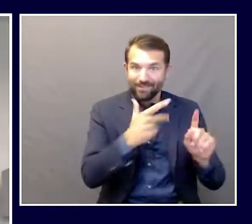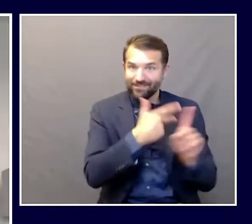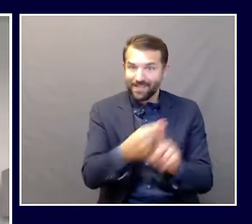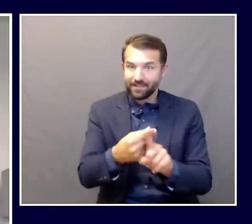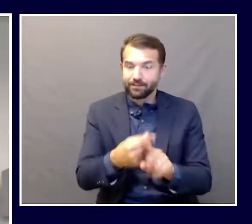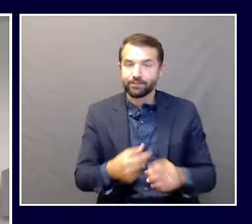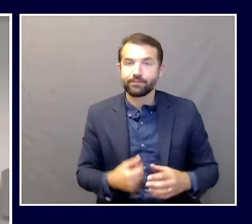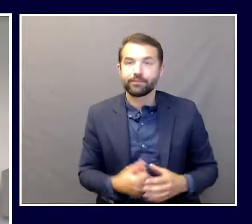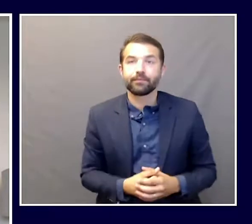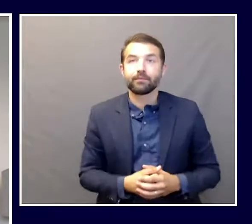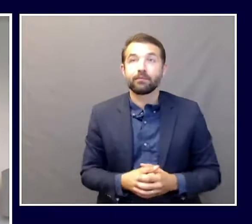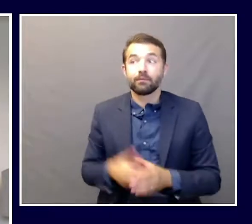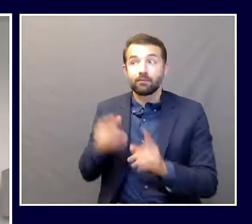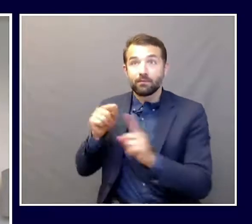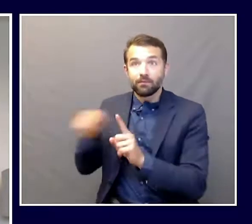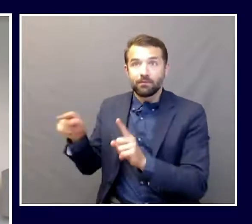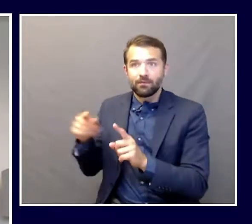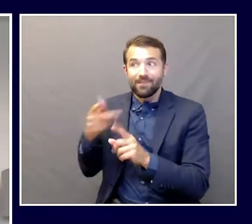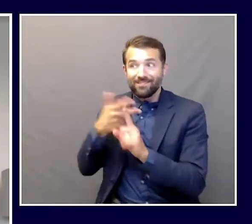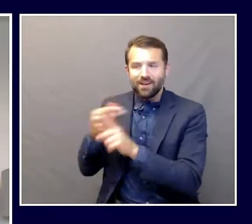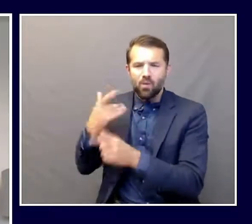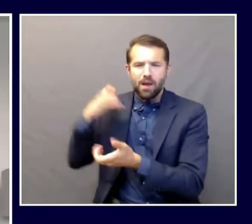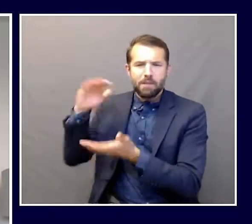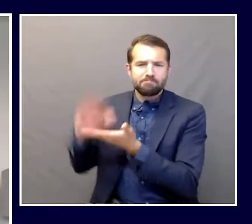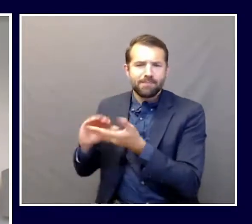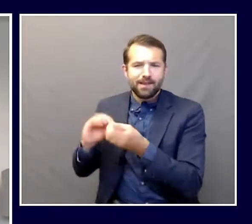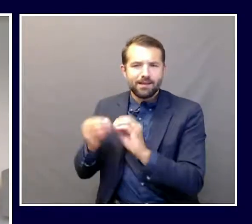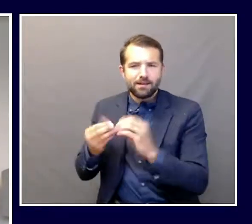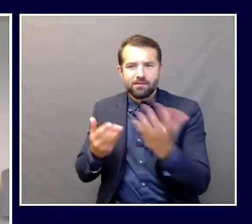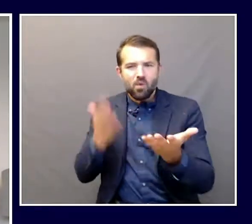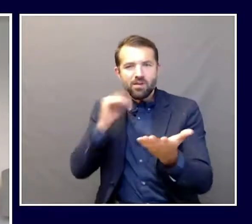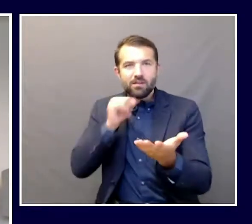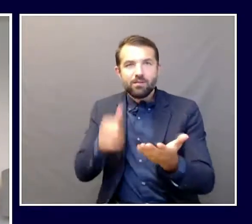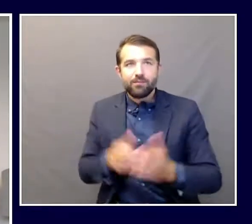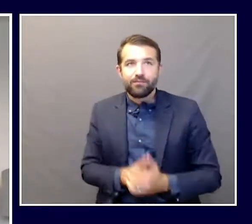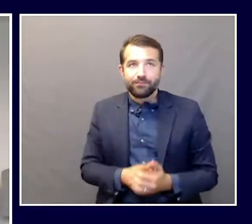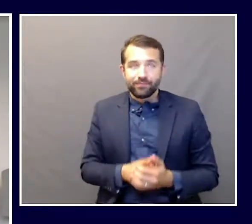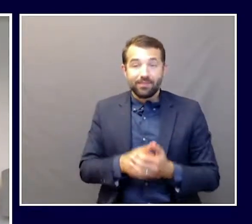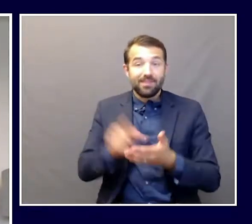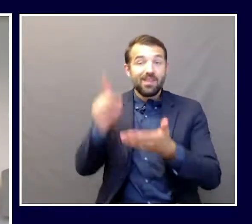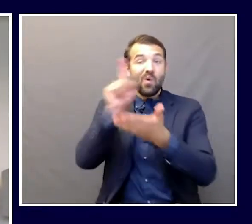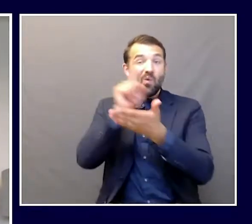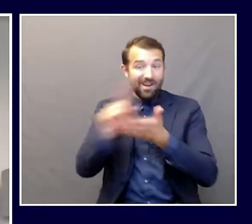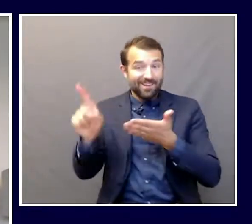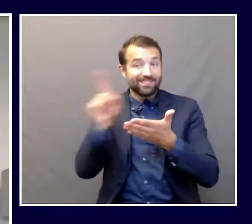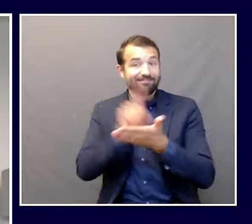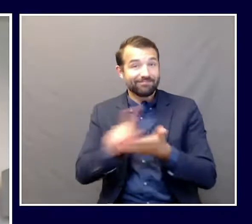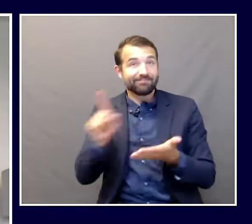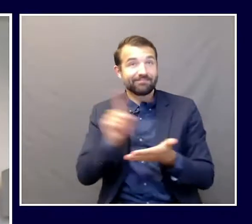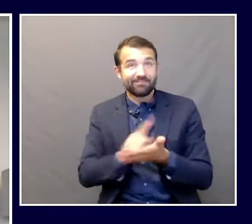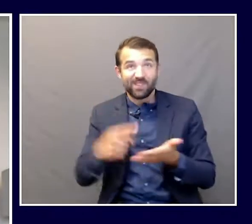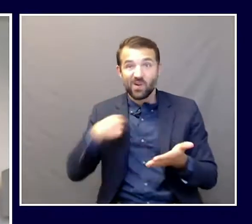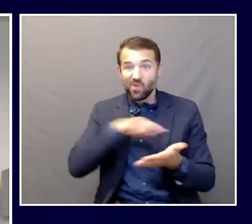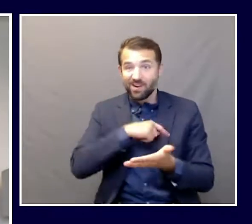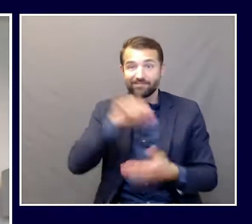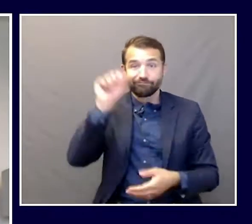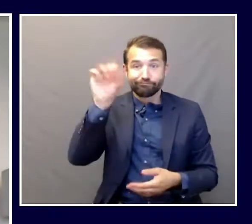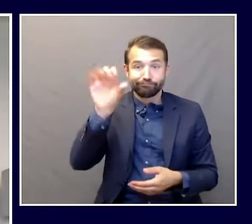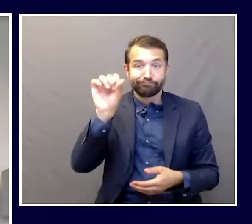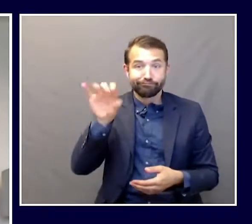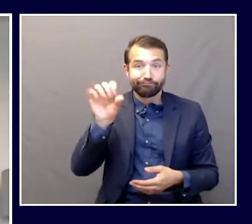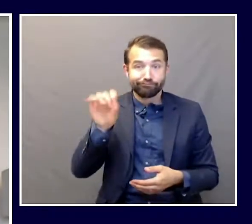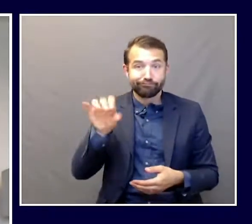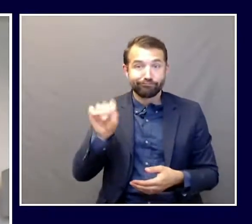data is that about 80 to 85% of folks who are in the hospital being treated